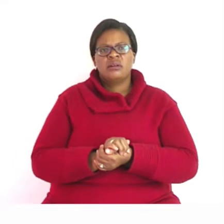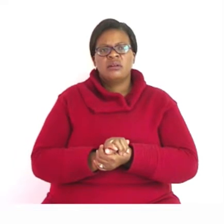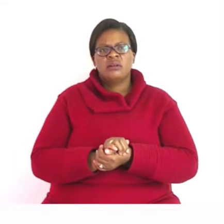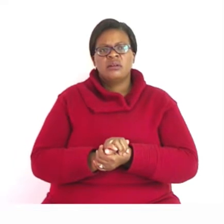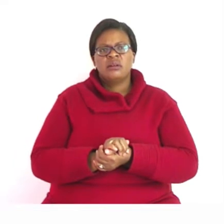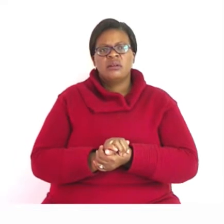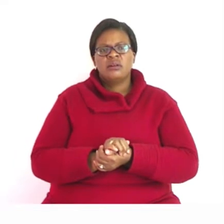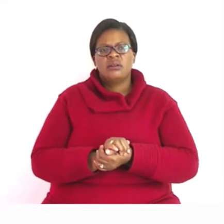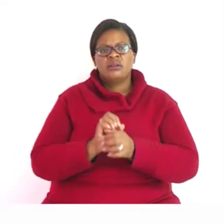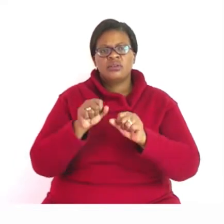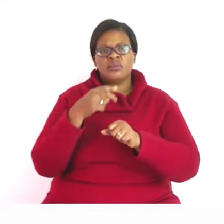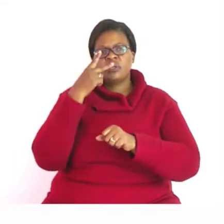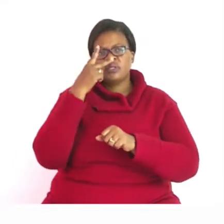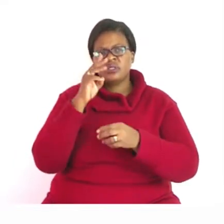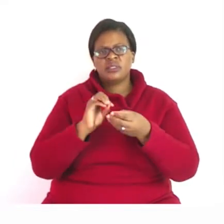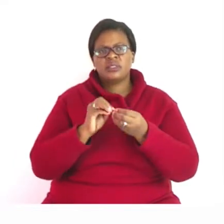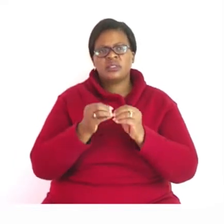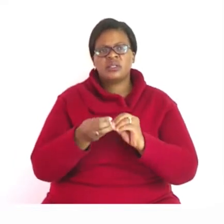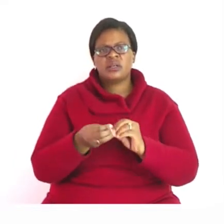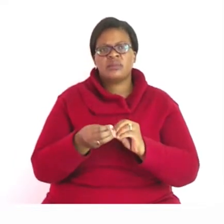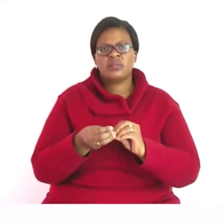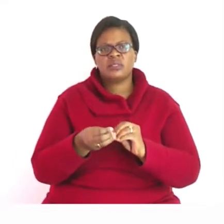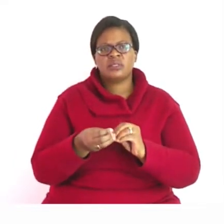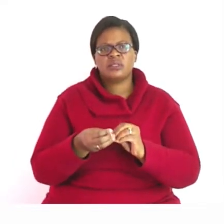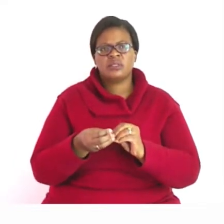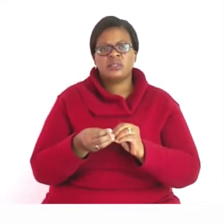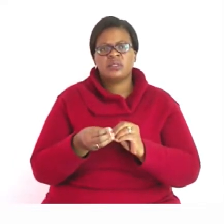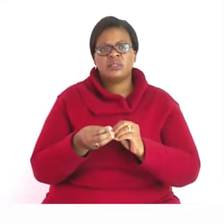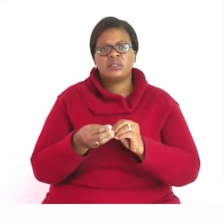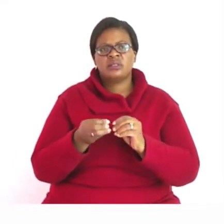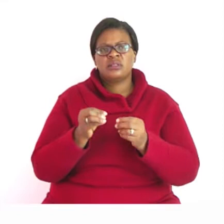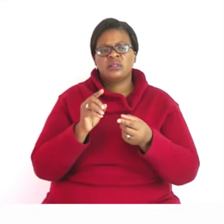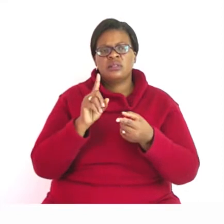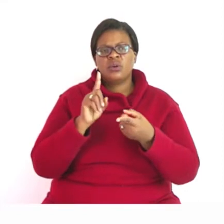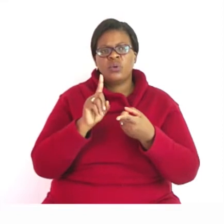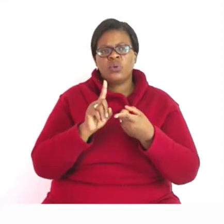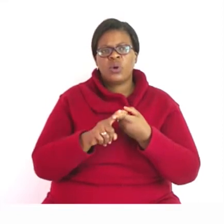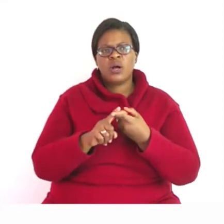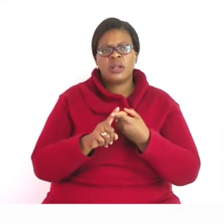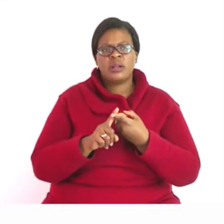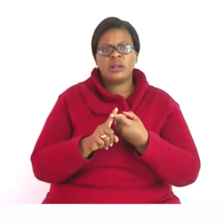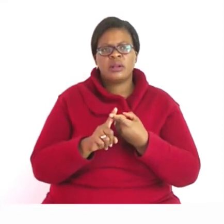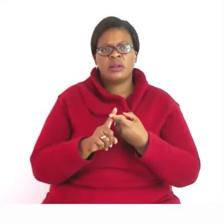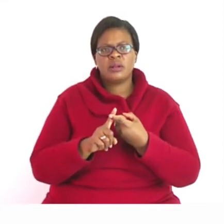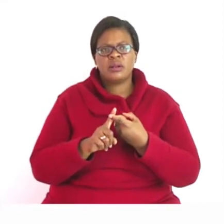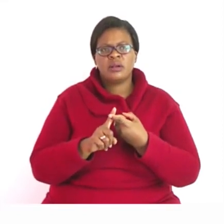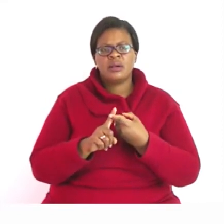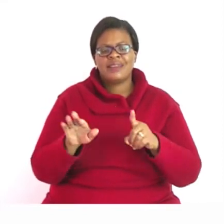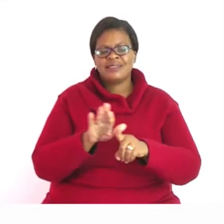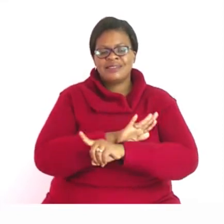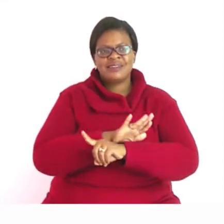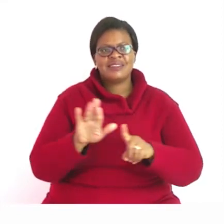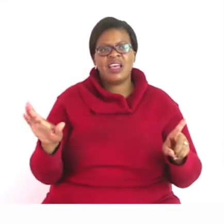recognize these numbers. First, you need to know that 1 is never